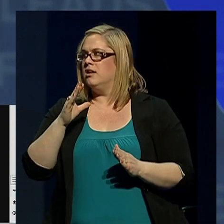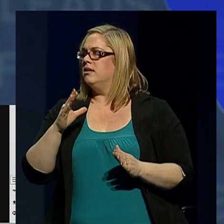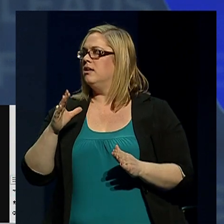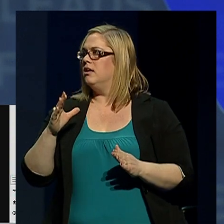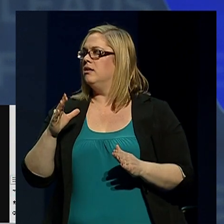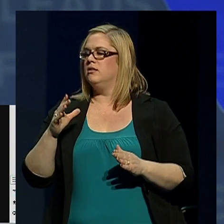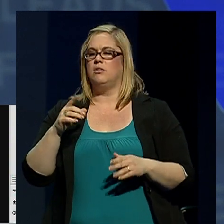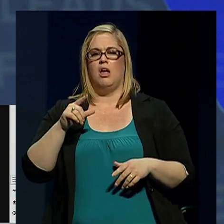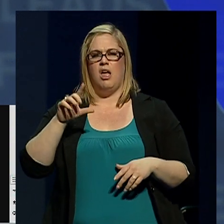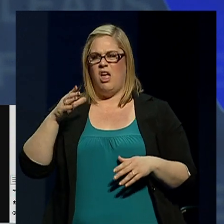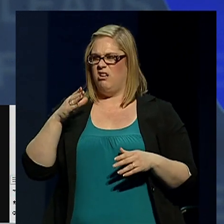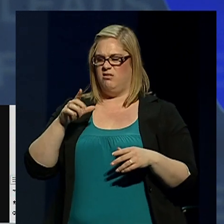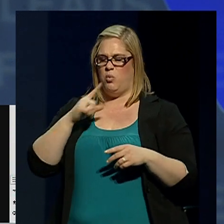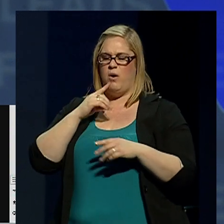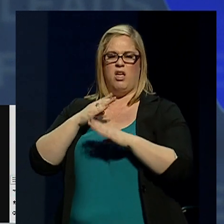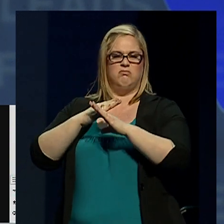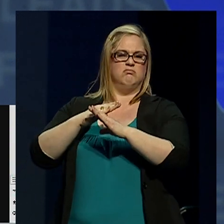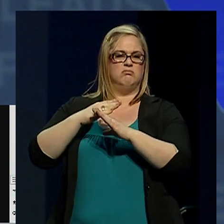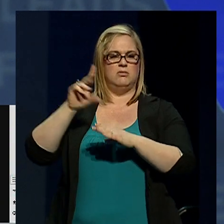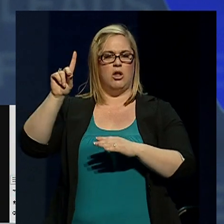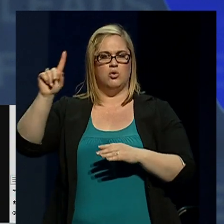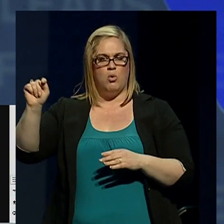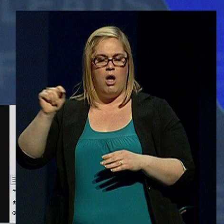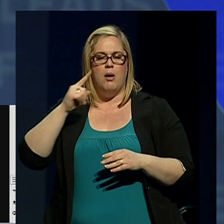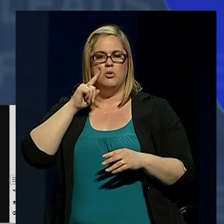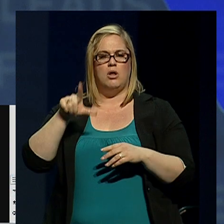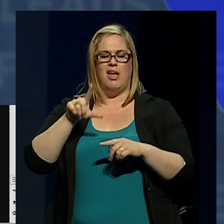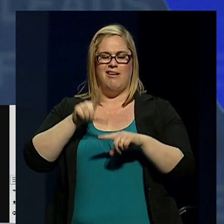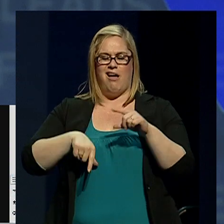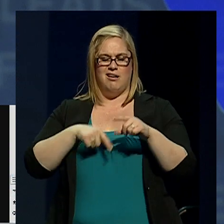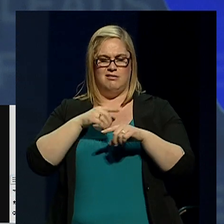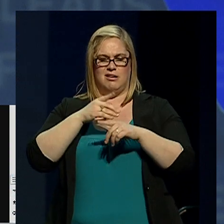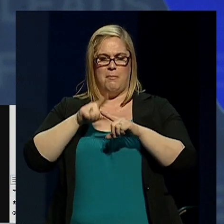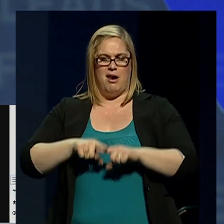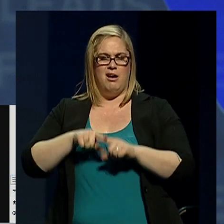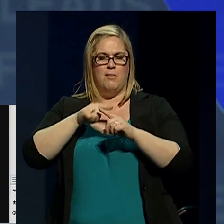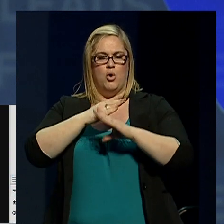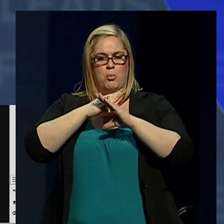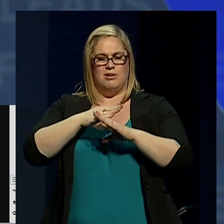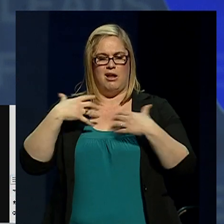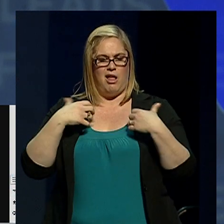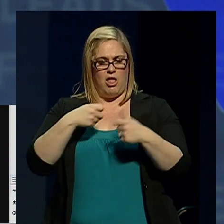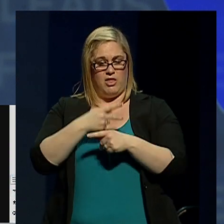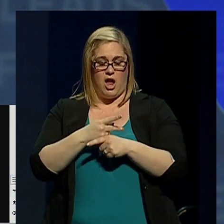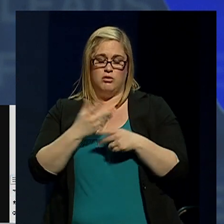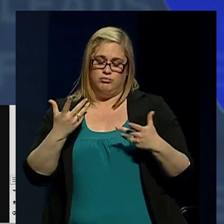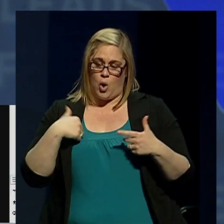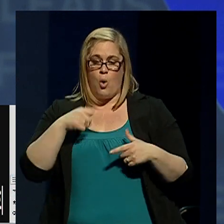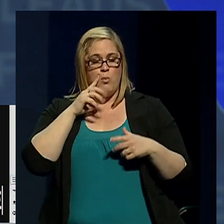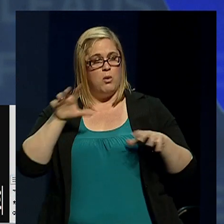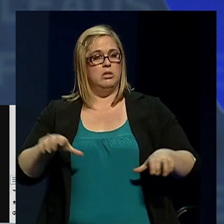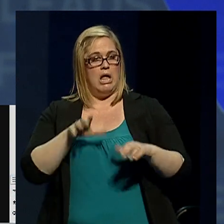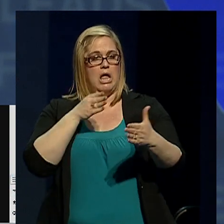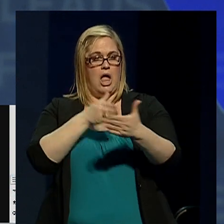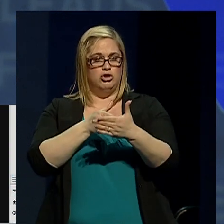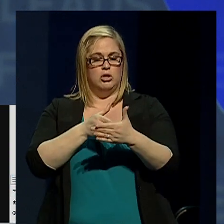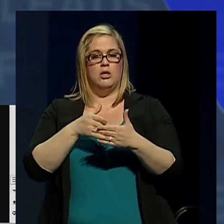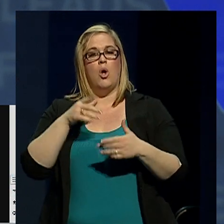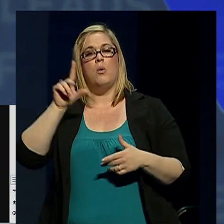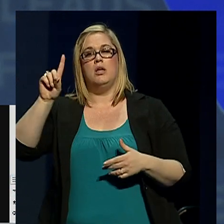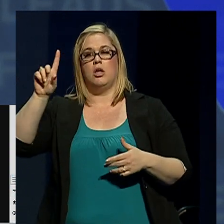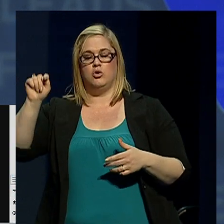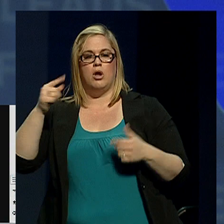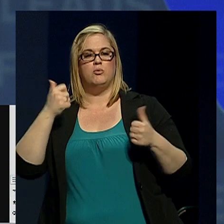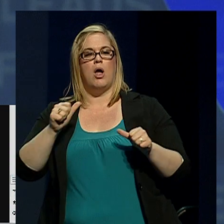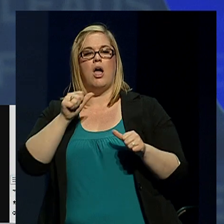trust Donald Trump to protect their health care, so we're going to take action. When Donald Trump tried to deny